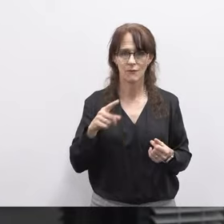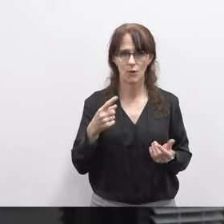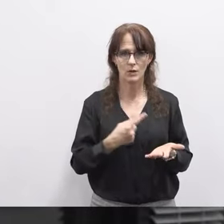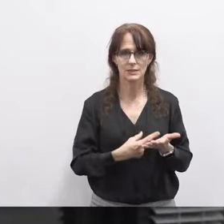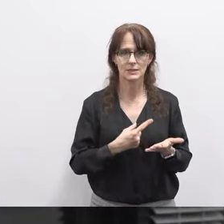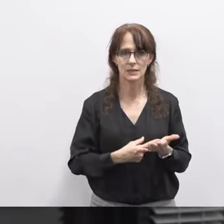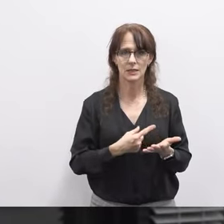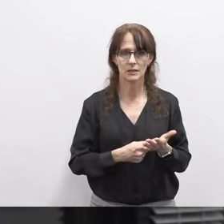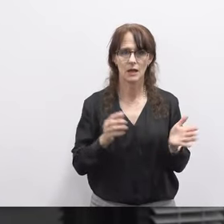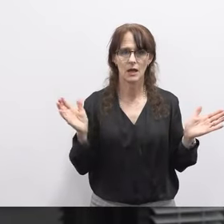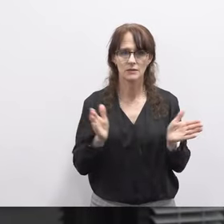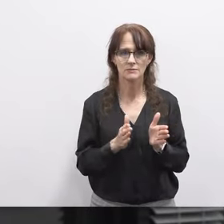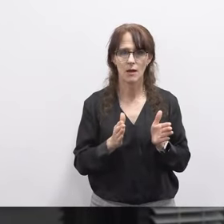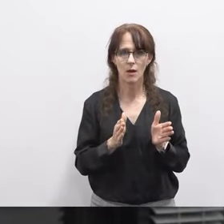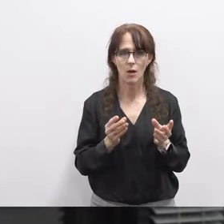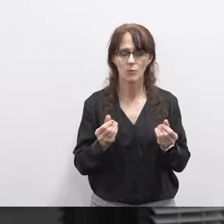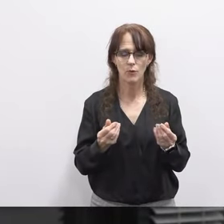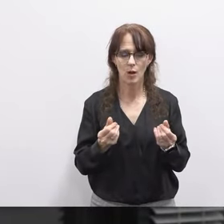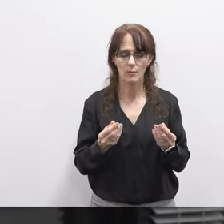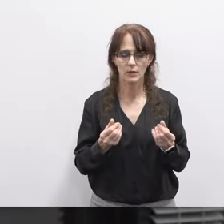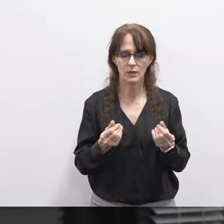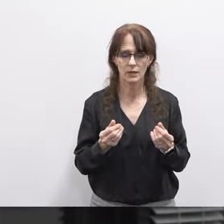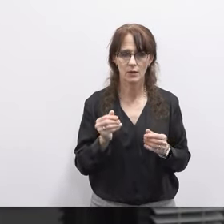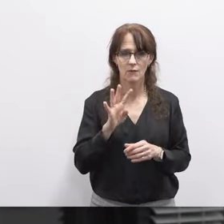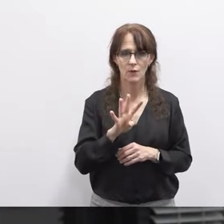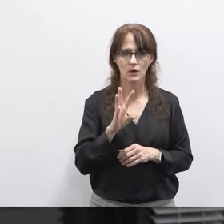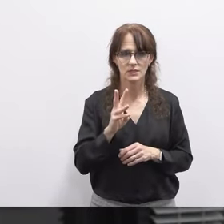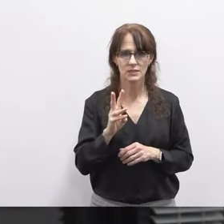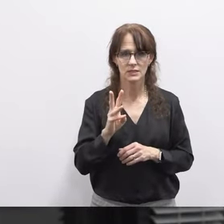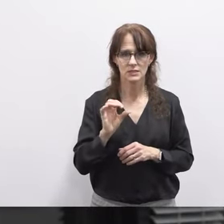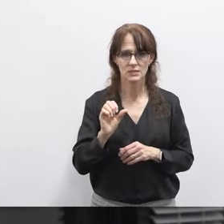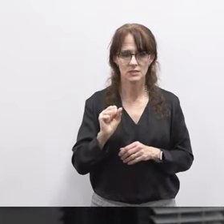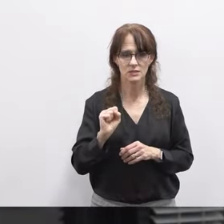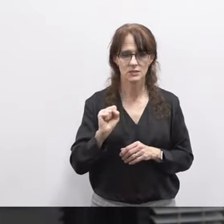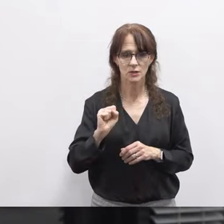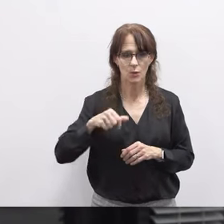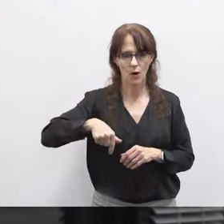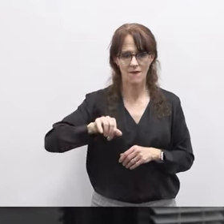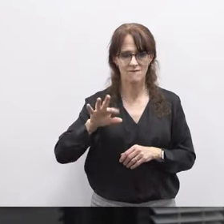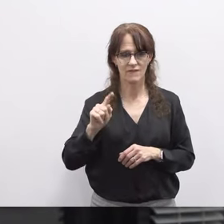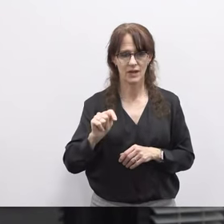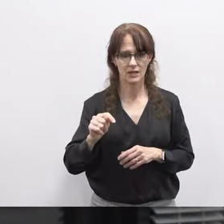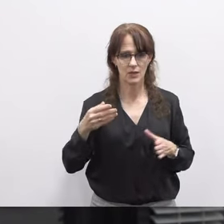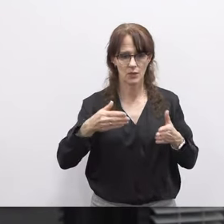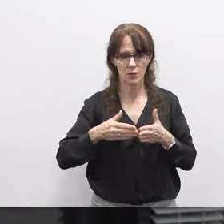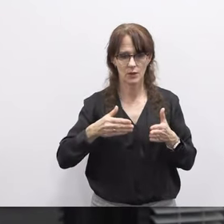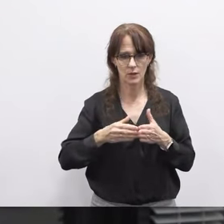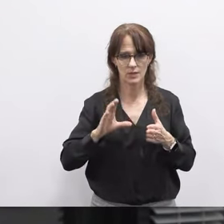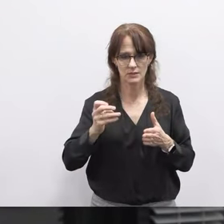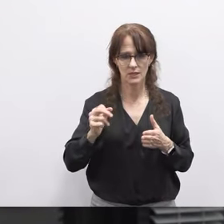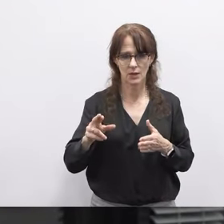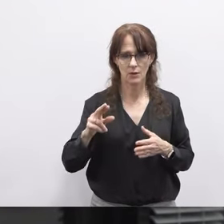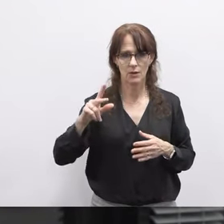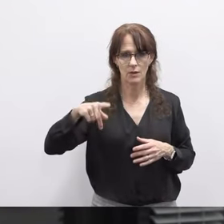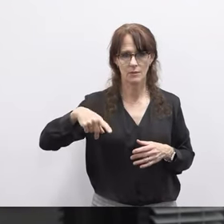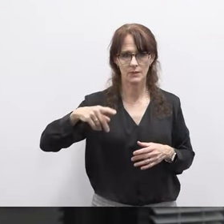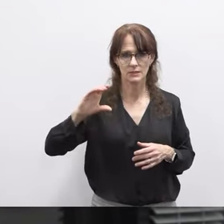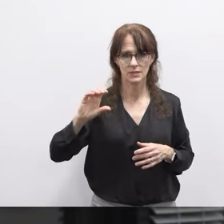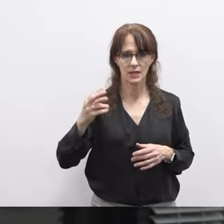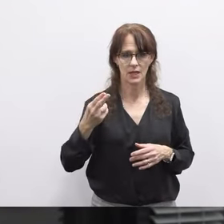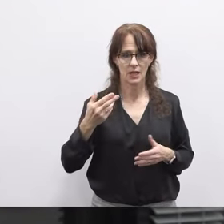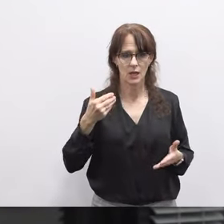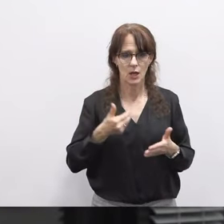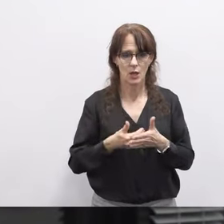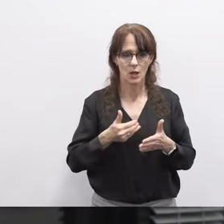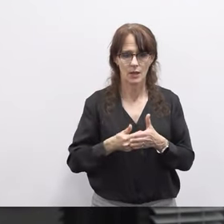discussion, is a very small piece of property. It's actually 46 square feet in total, and it's at the corner of Cedar and PCH, closest